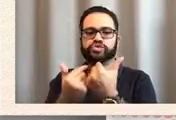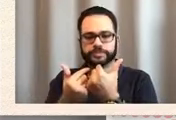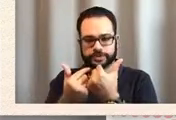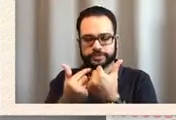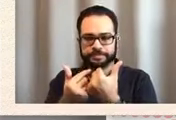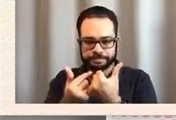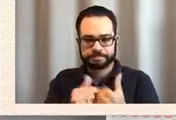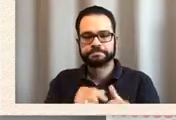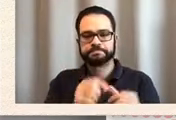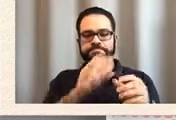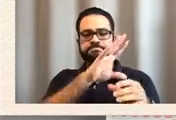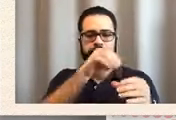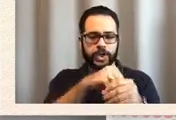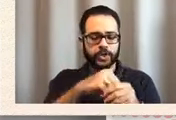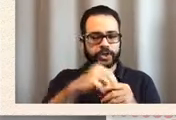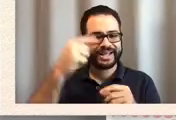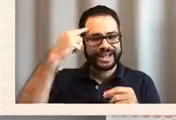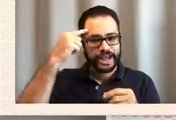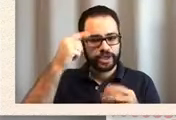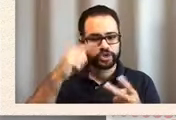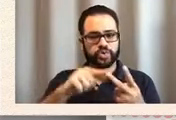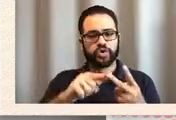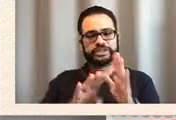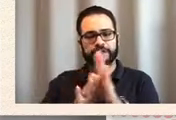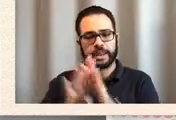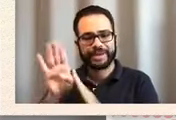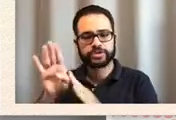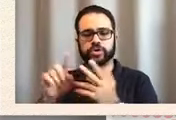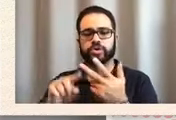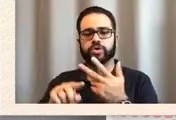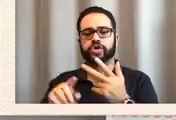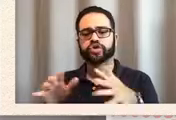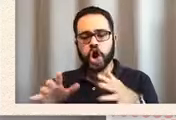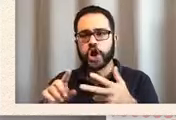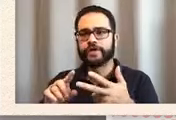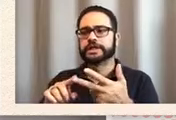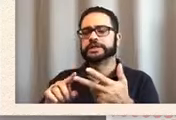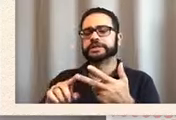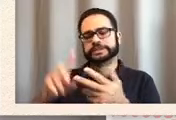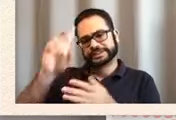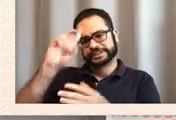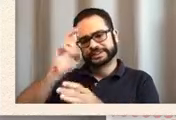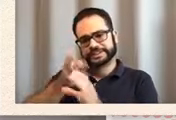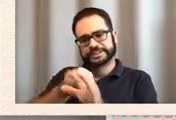included intellectual, developmental, nervous, psychiatric,